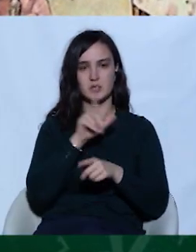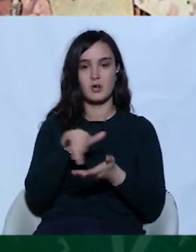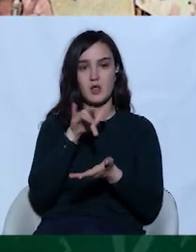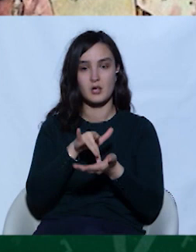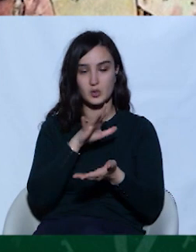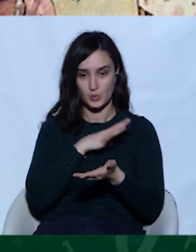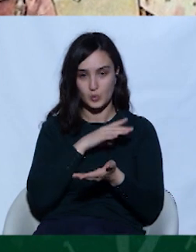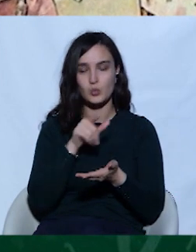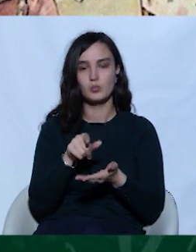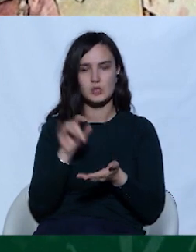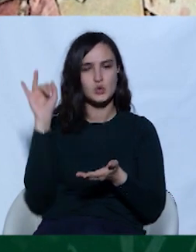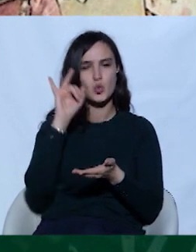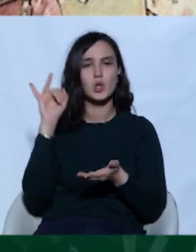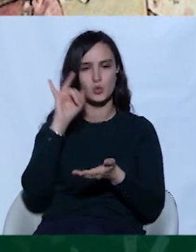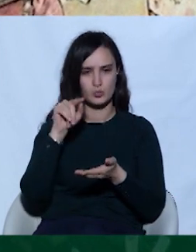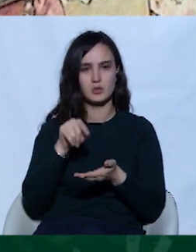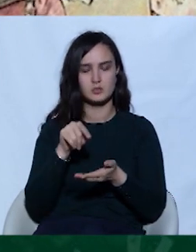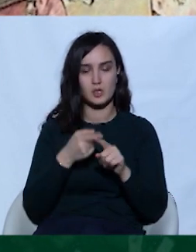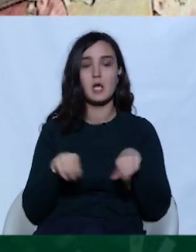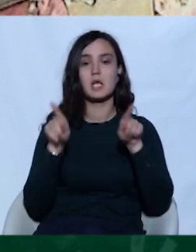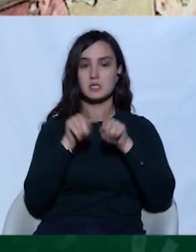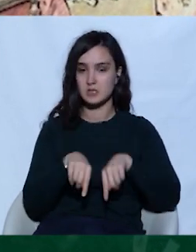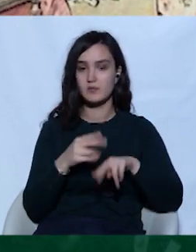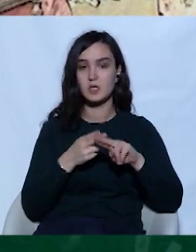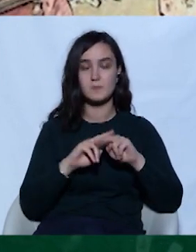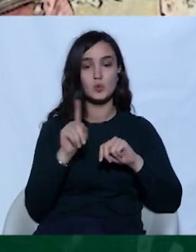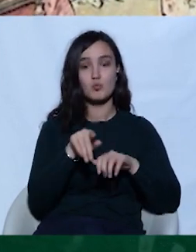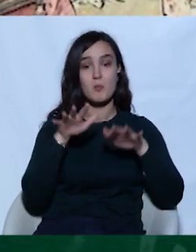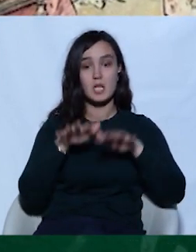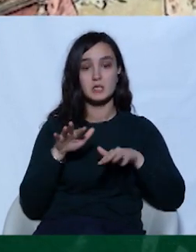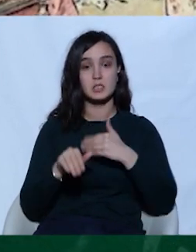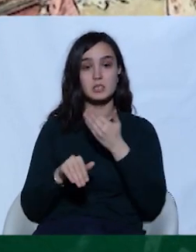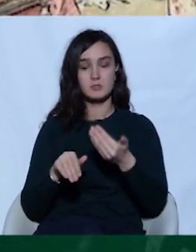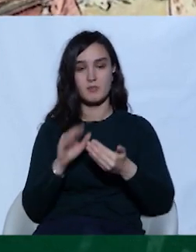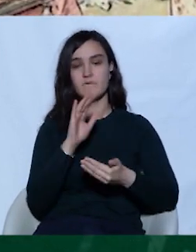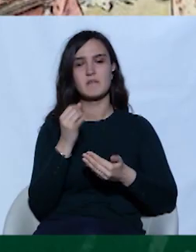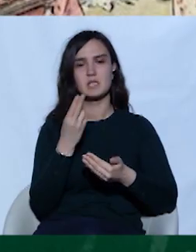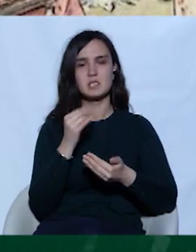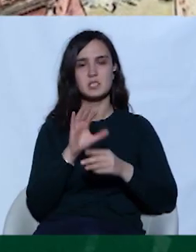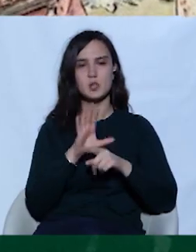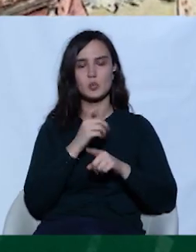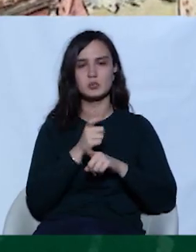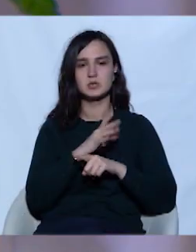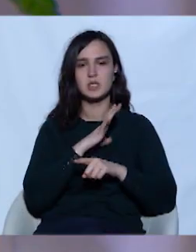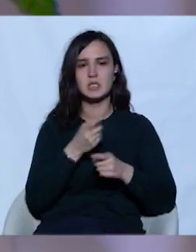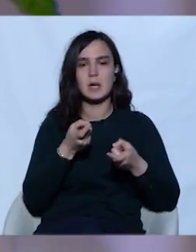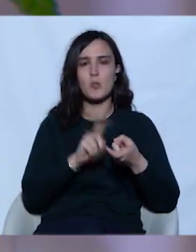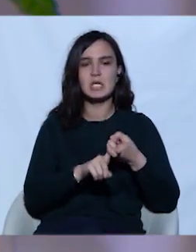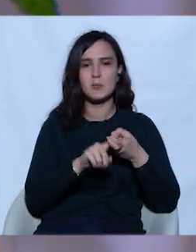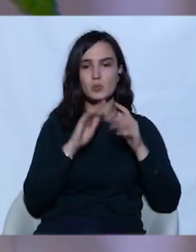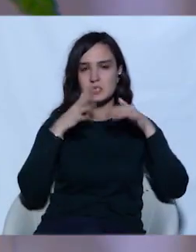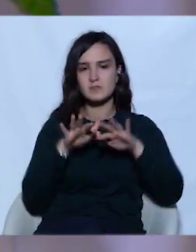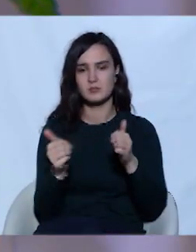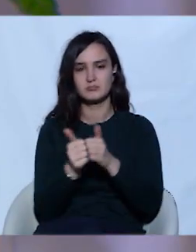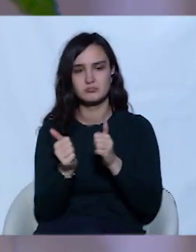a look at our main themes, which of course are the main ideas of our story. We have several